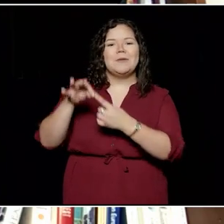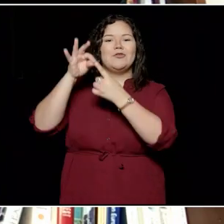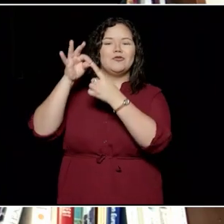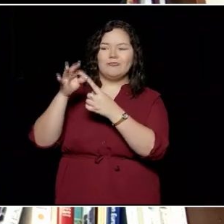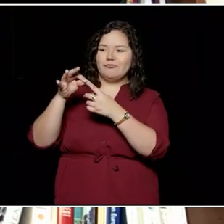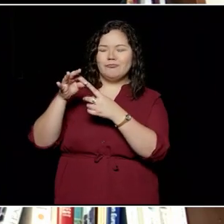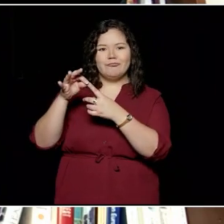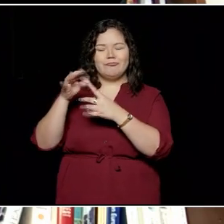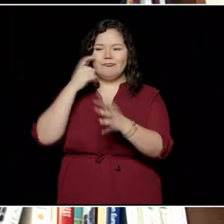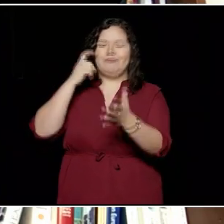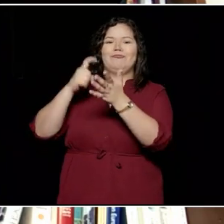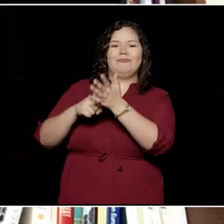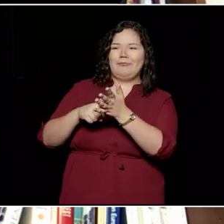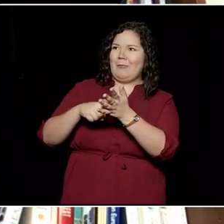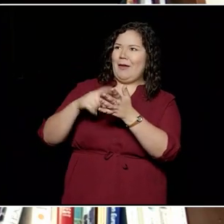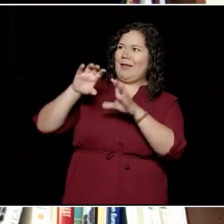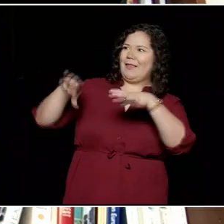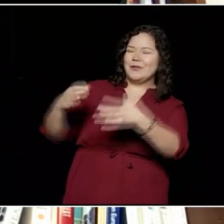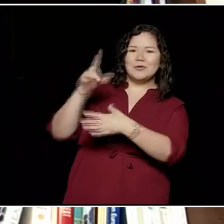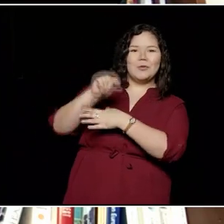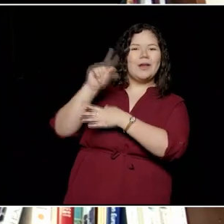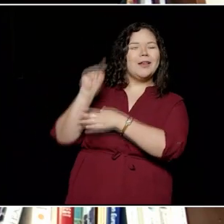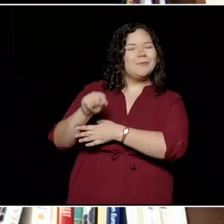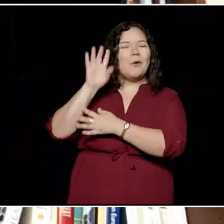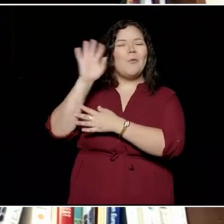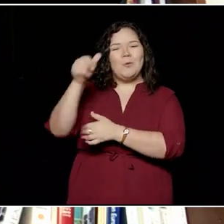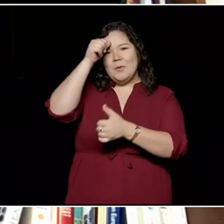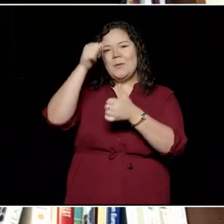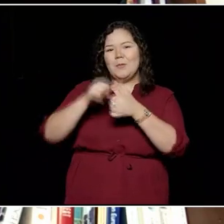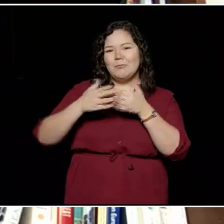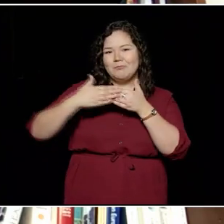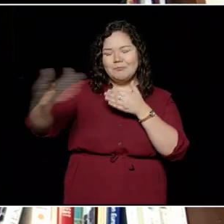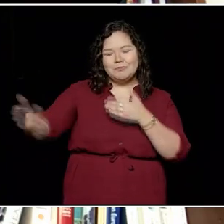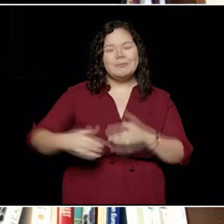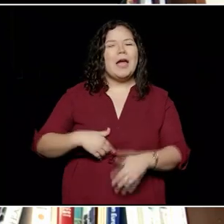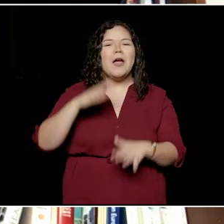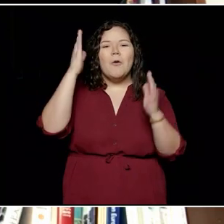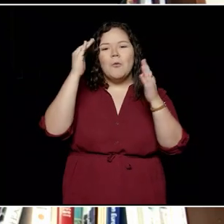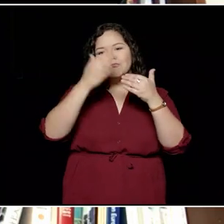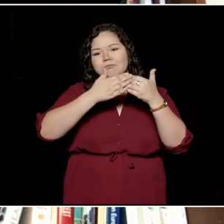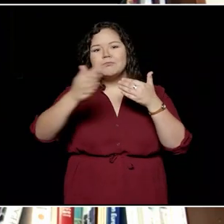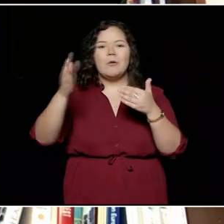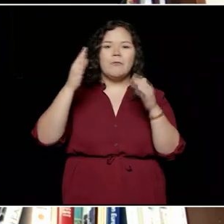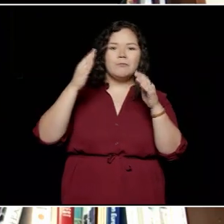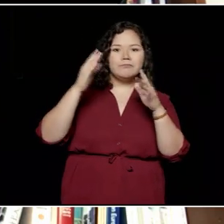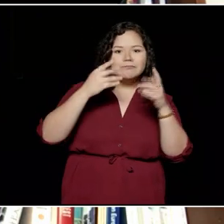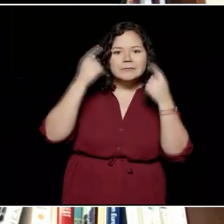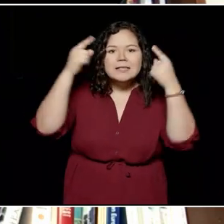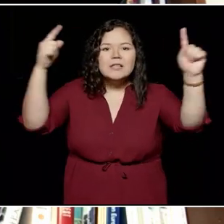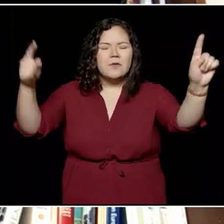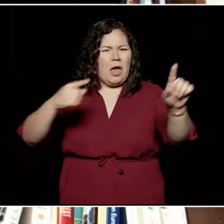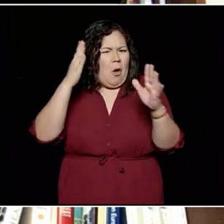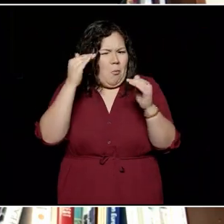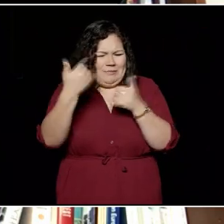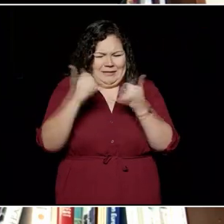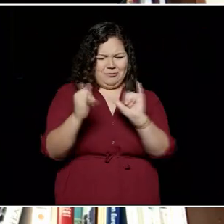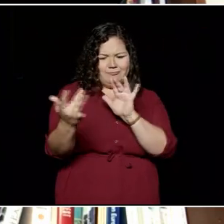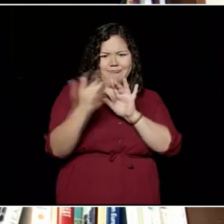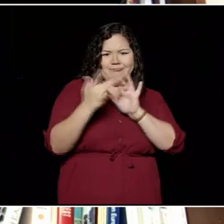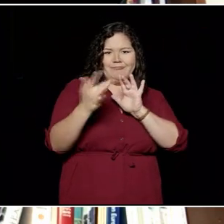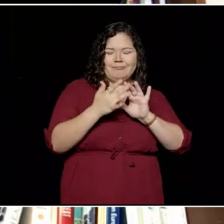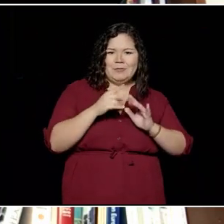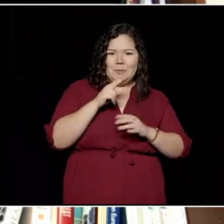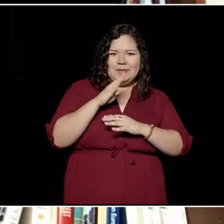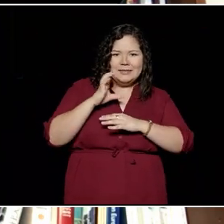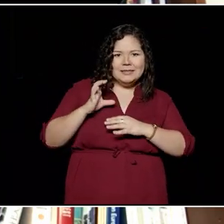of 2020. I wish you all the very best as you pursue your unique paths forward, and I hope you remain in contact